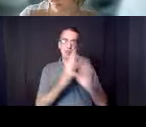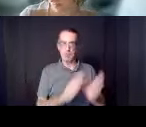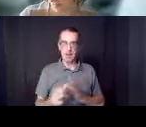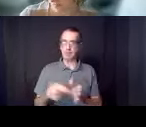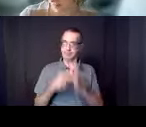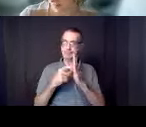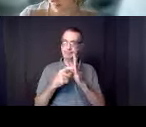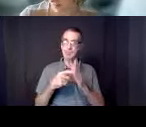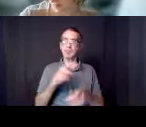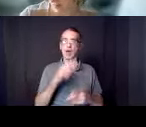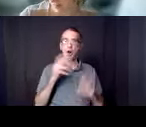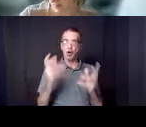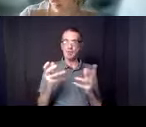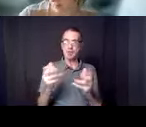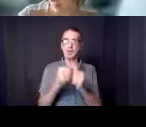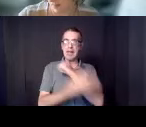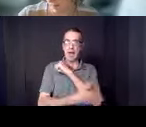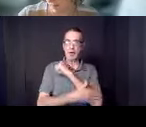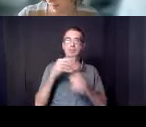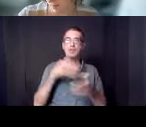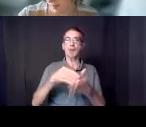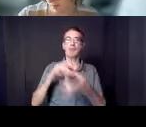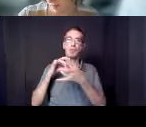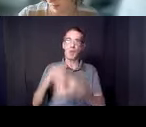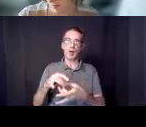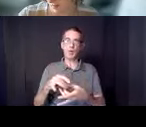And our conversations with counties is often around